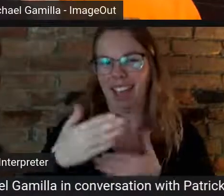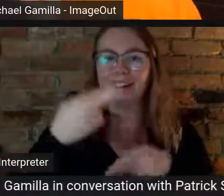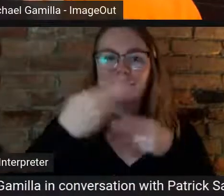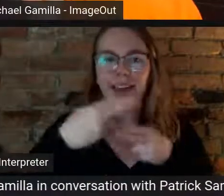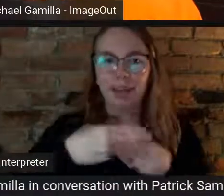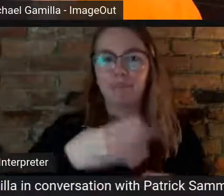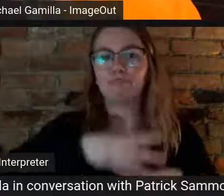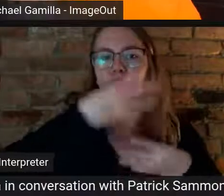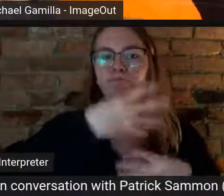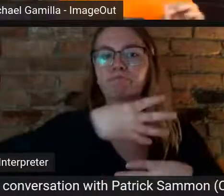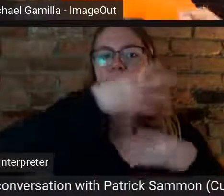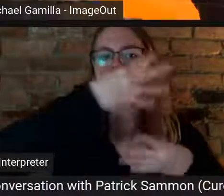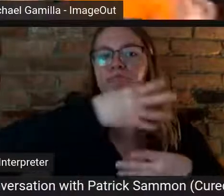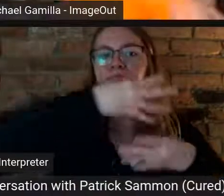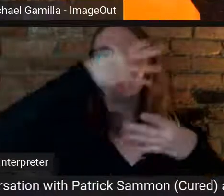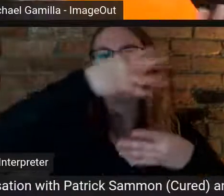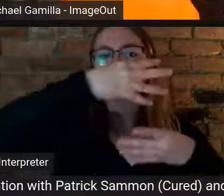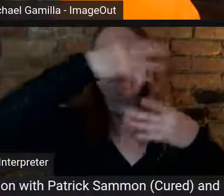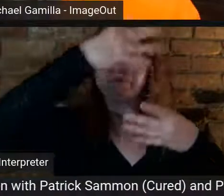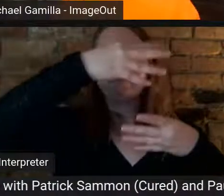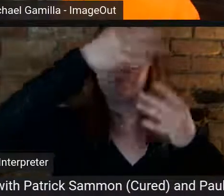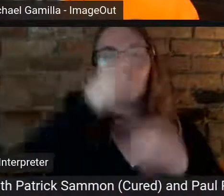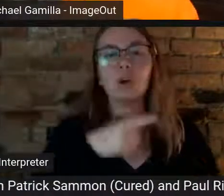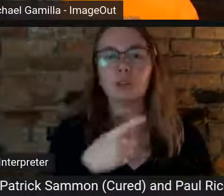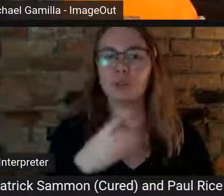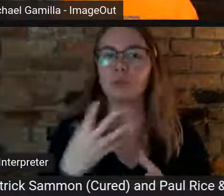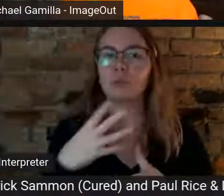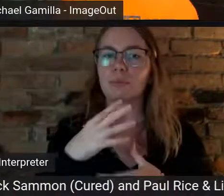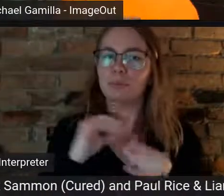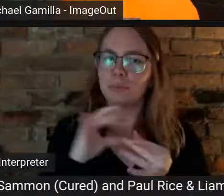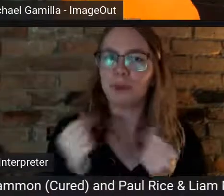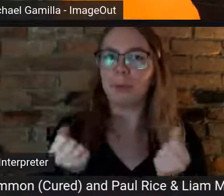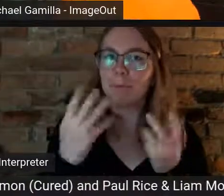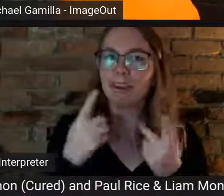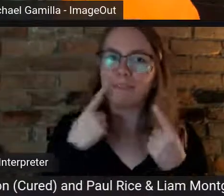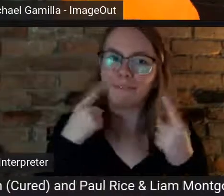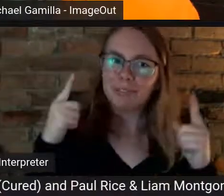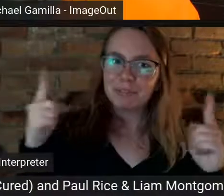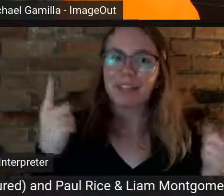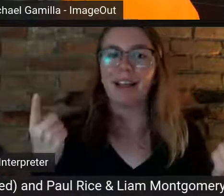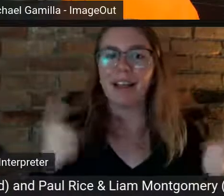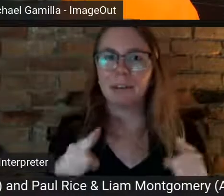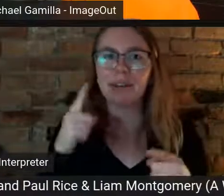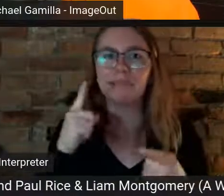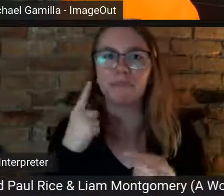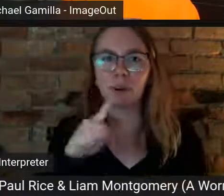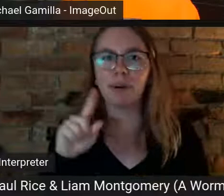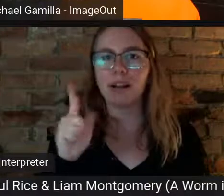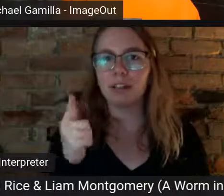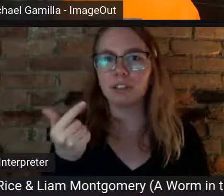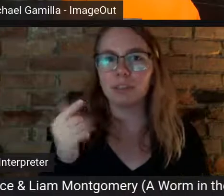like pop up all these little victories that the LGBT community